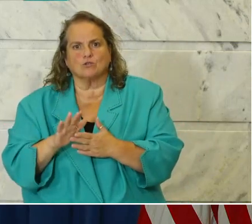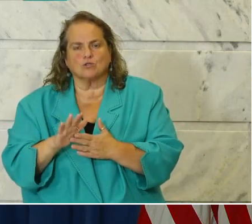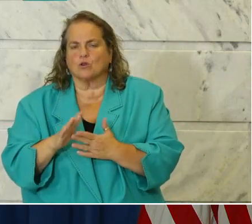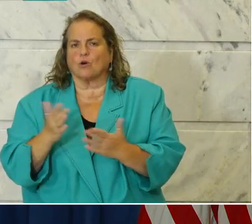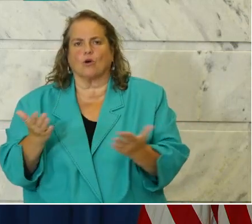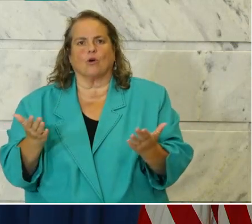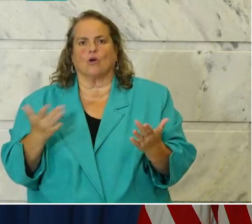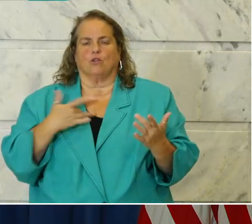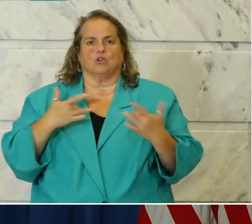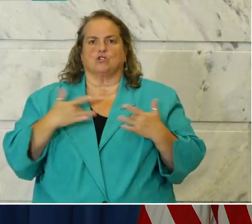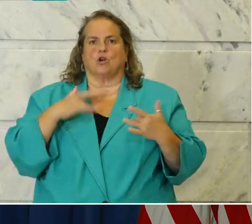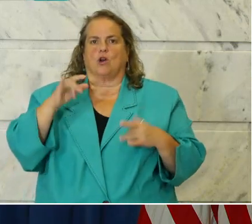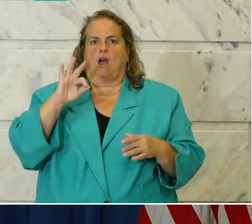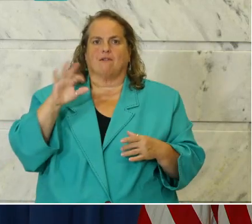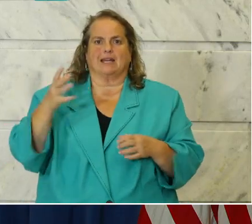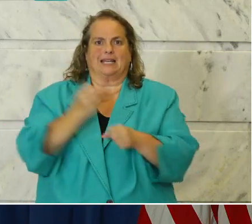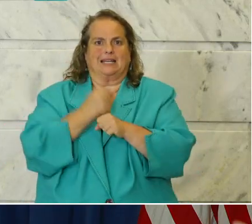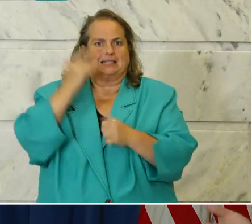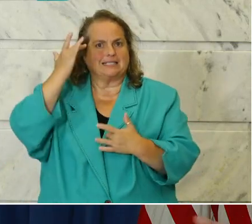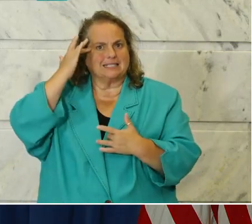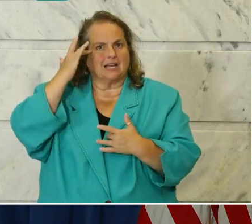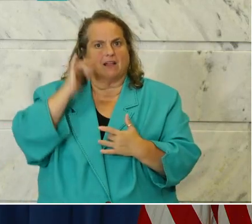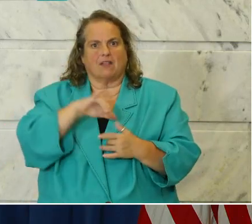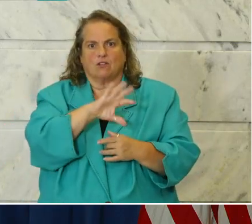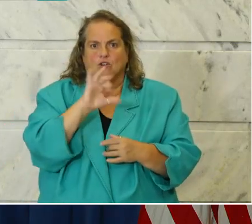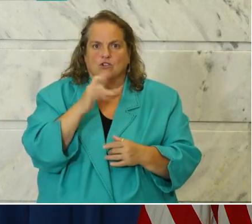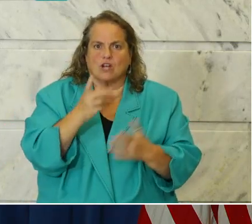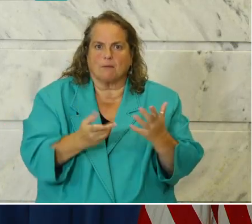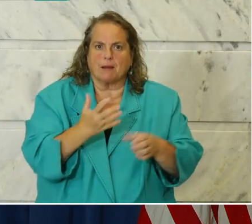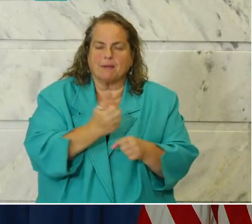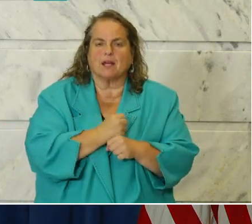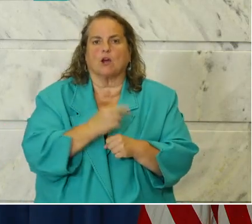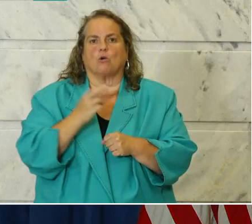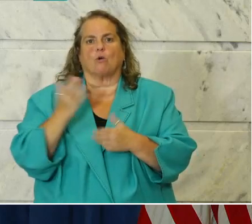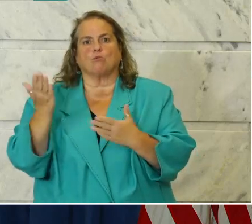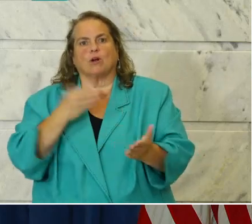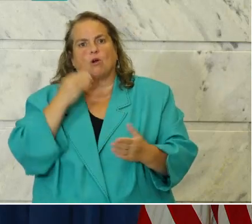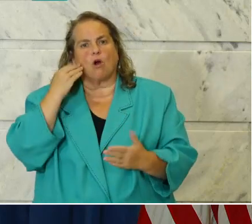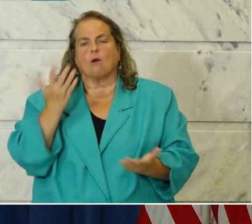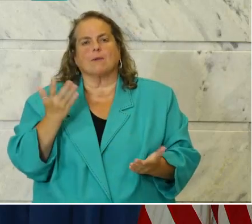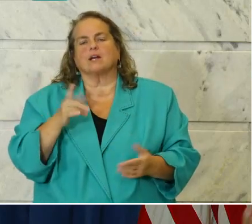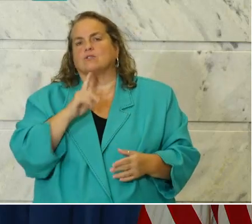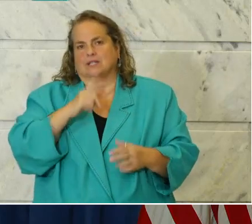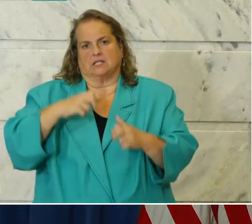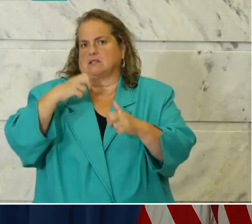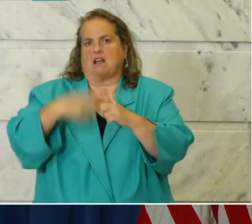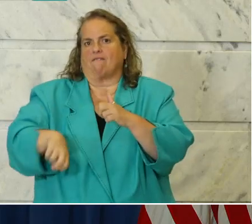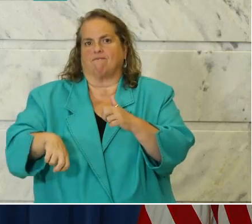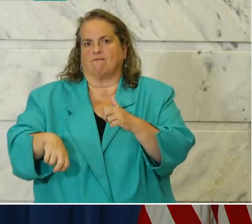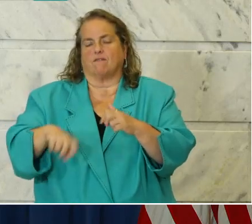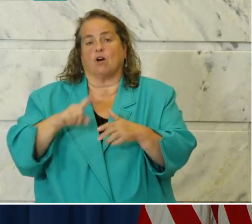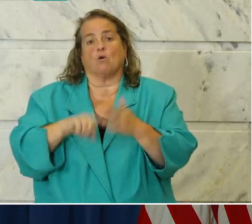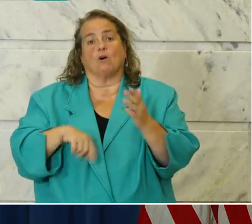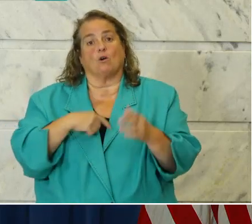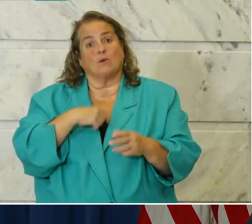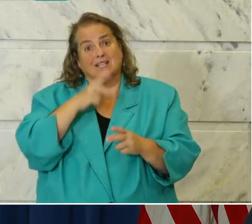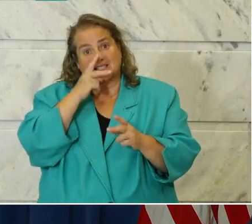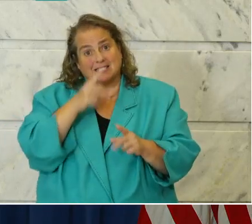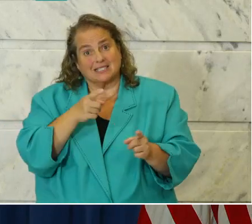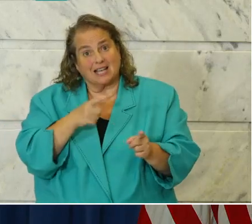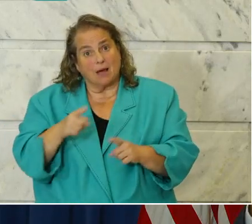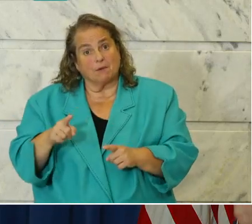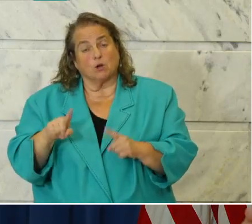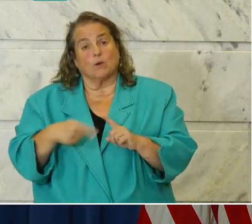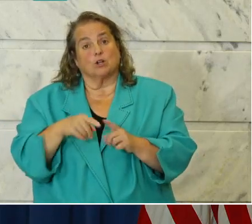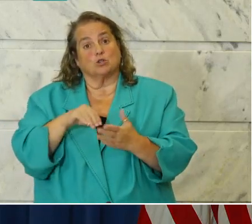the concern of infection that the child may get or that they may bring home. This is really, really tough, but what we see has happened when the